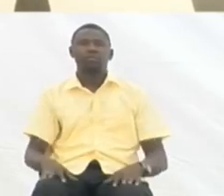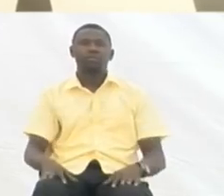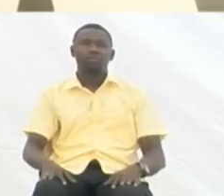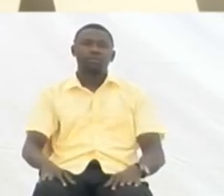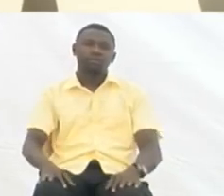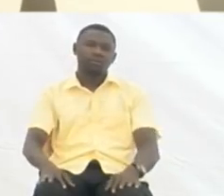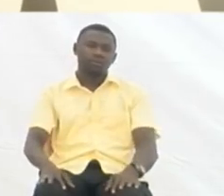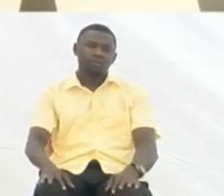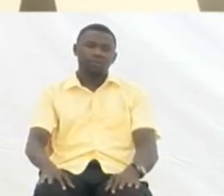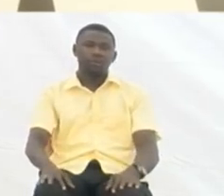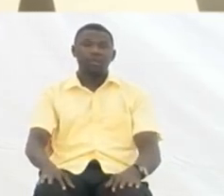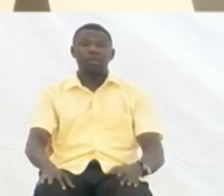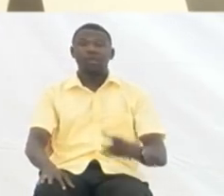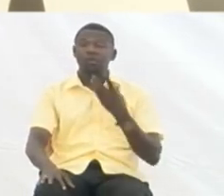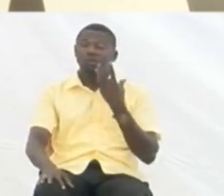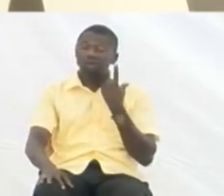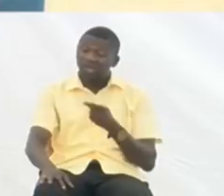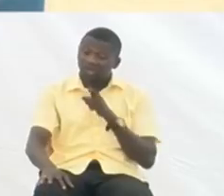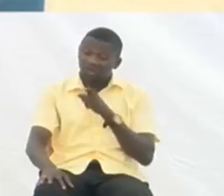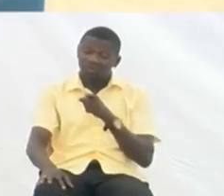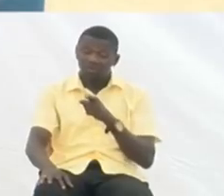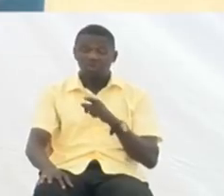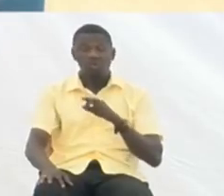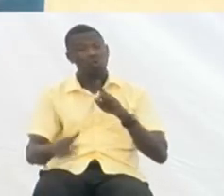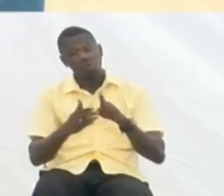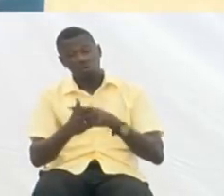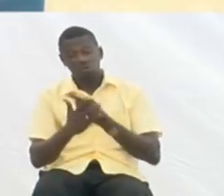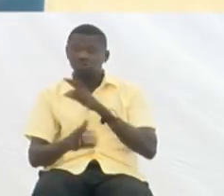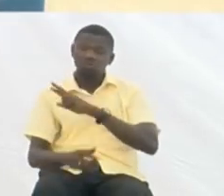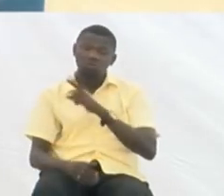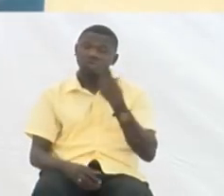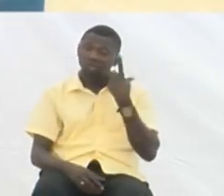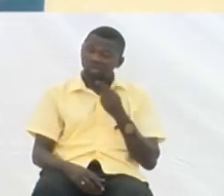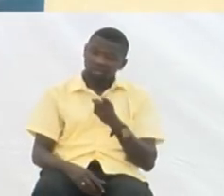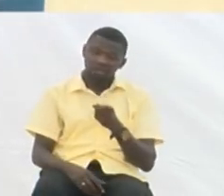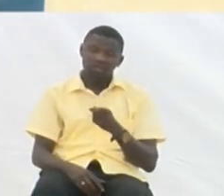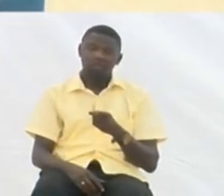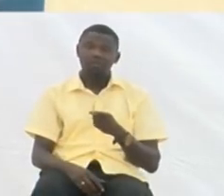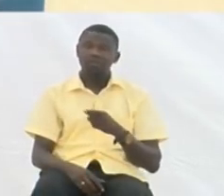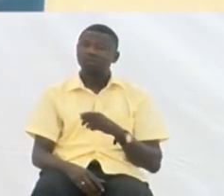consequences of that. Whether you like him or you don't like him,